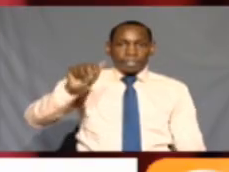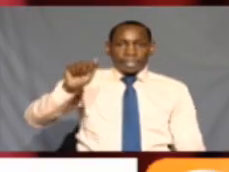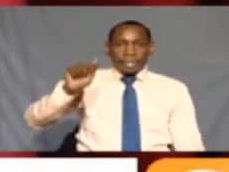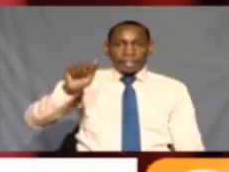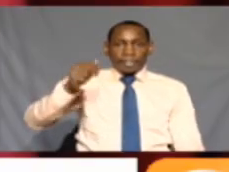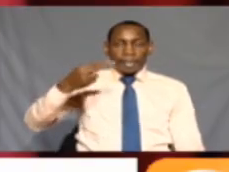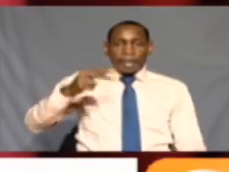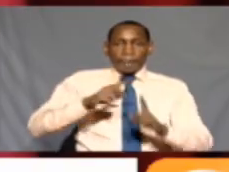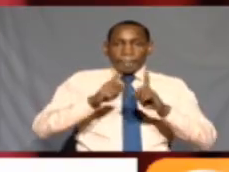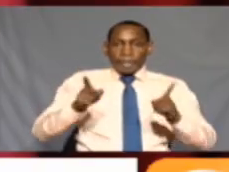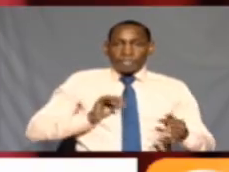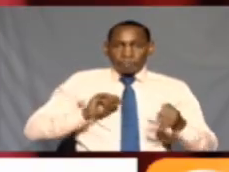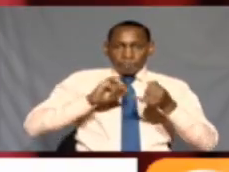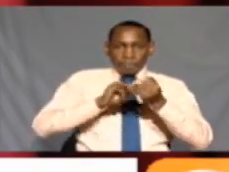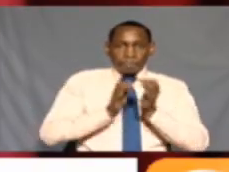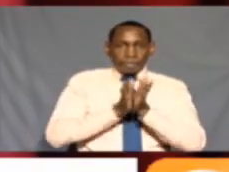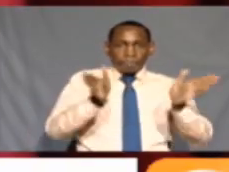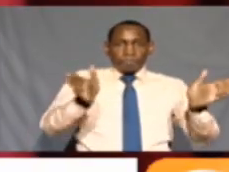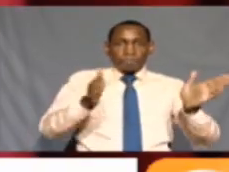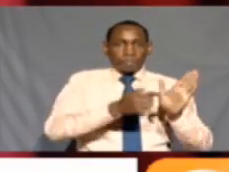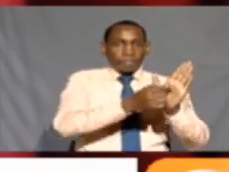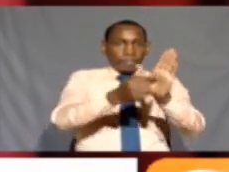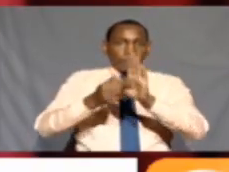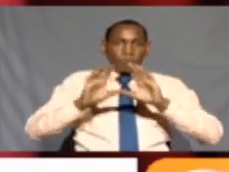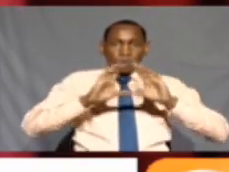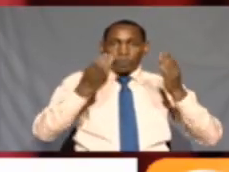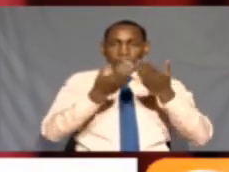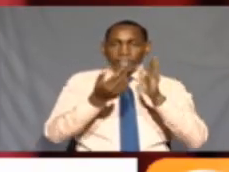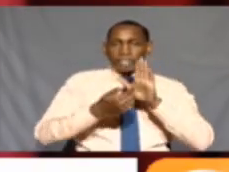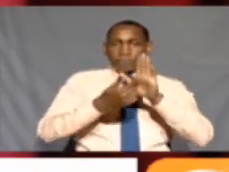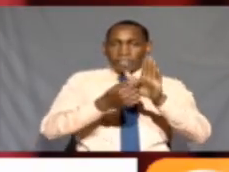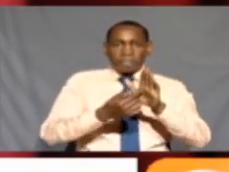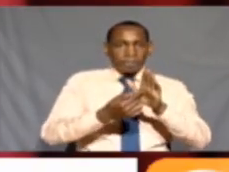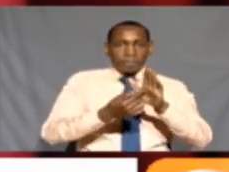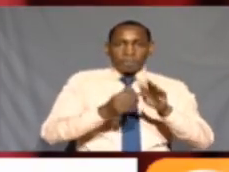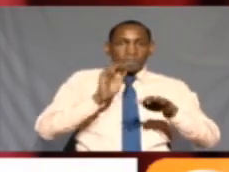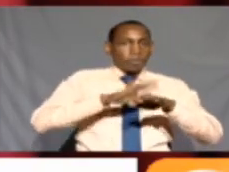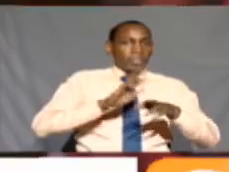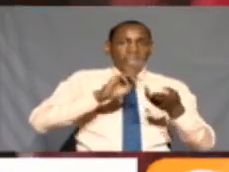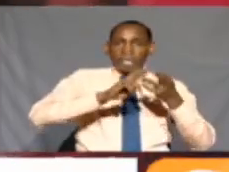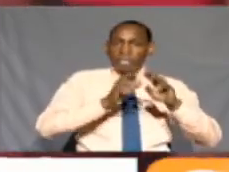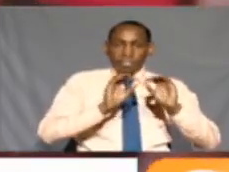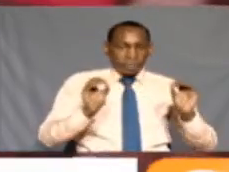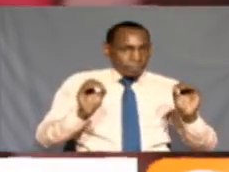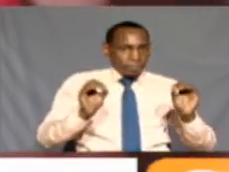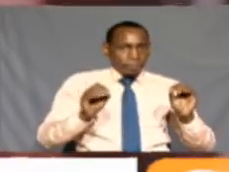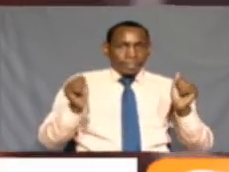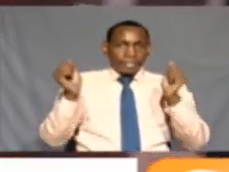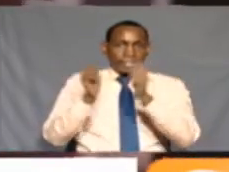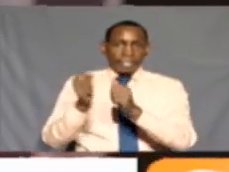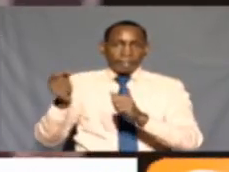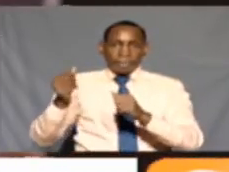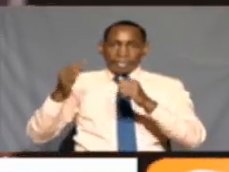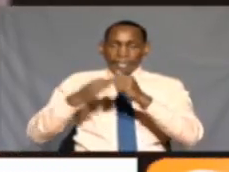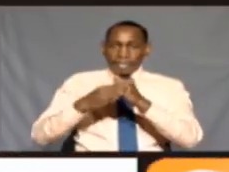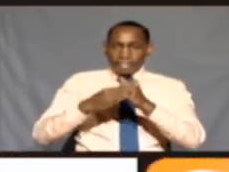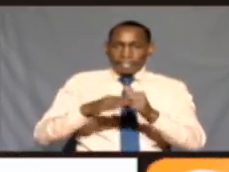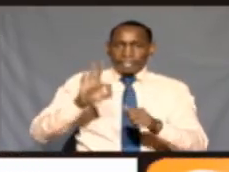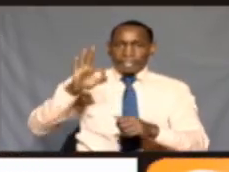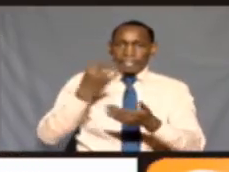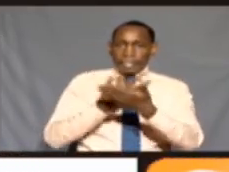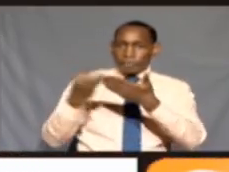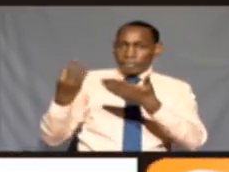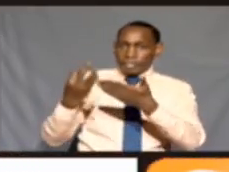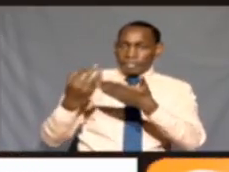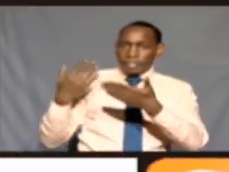who opened their little world to the rest of the world, revealing a not-so-quiet relationship. It was on the 10th of August, exactly